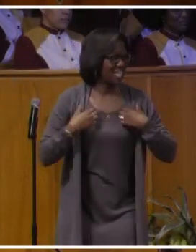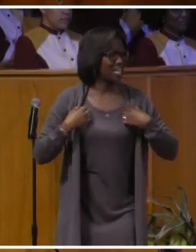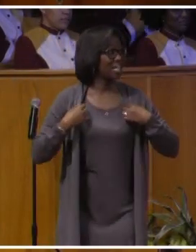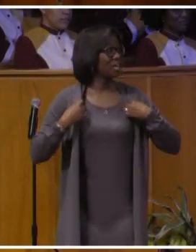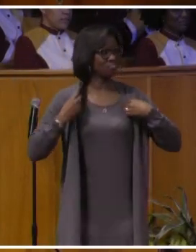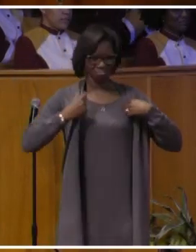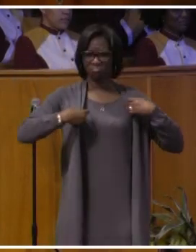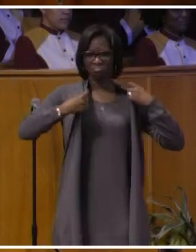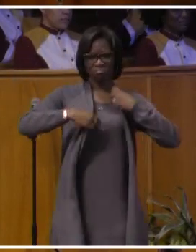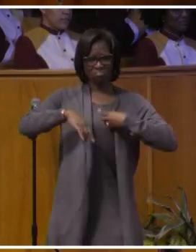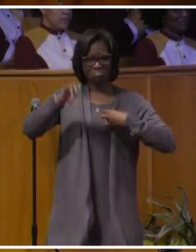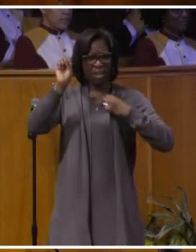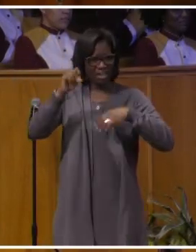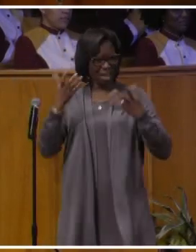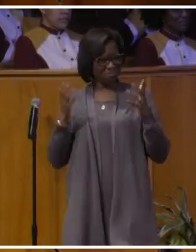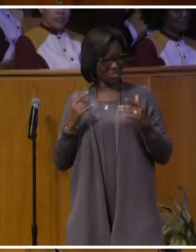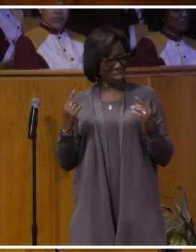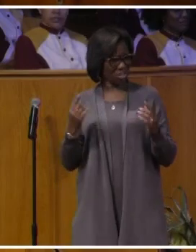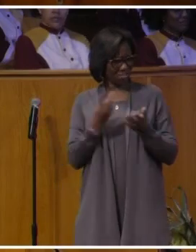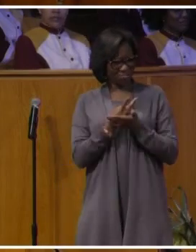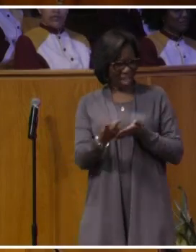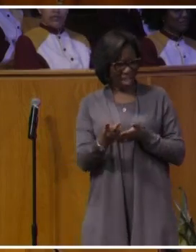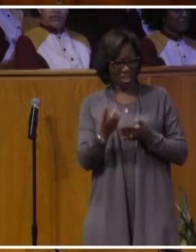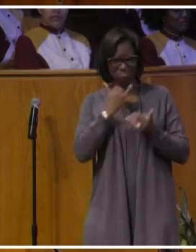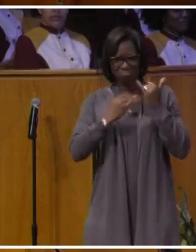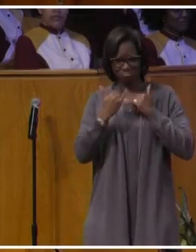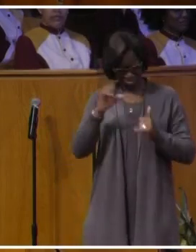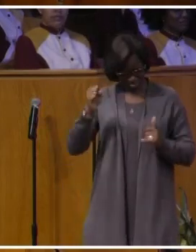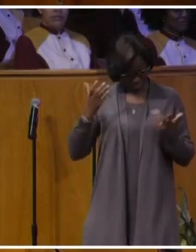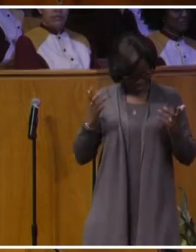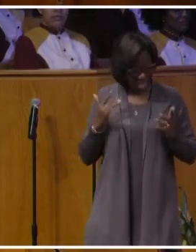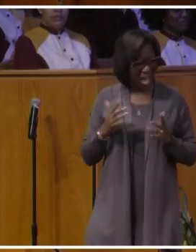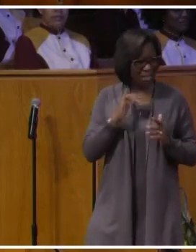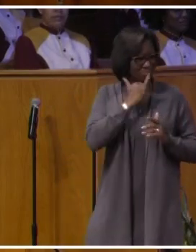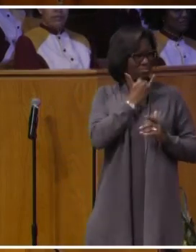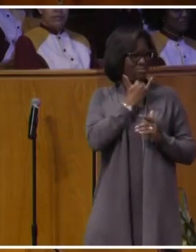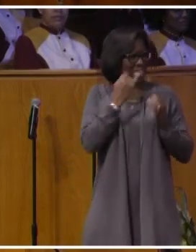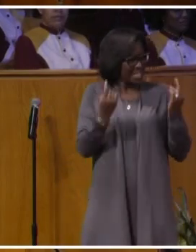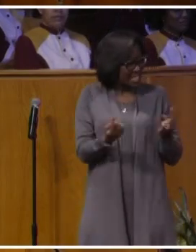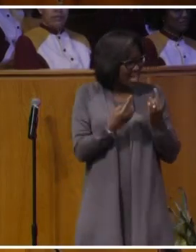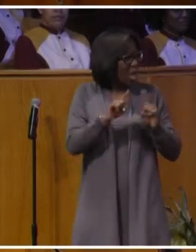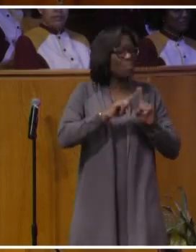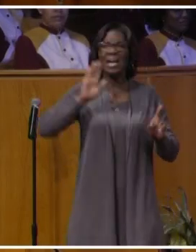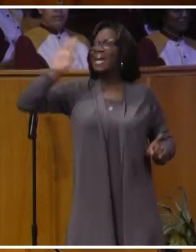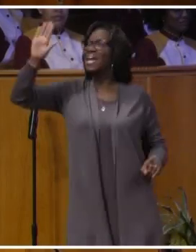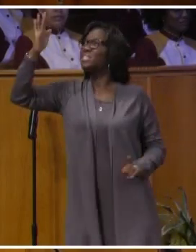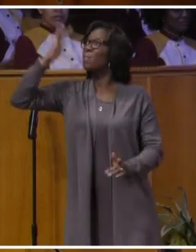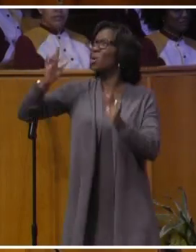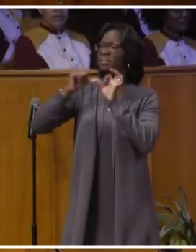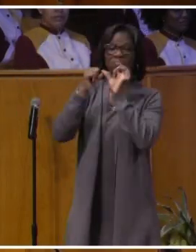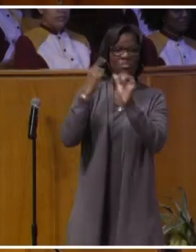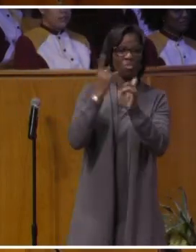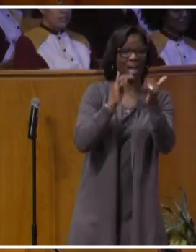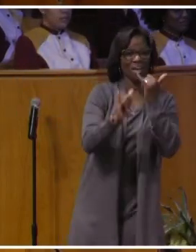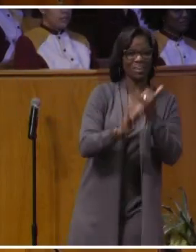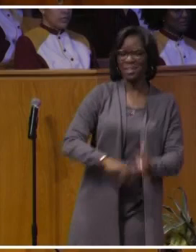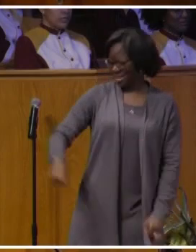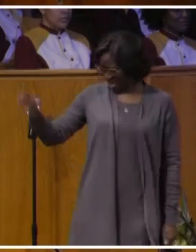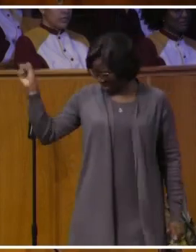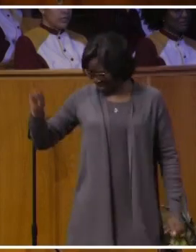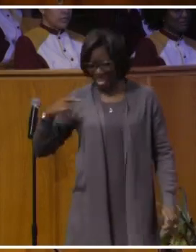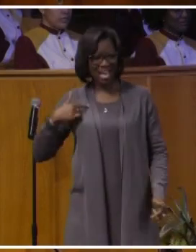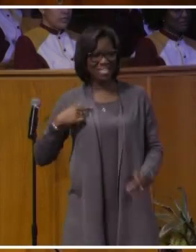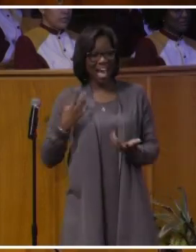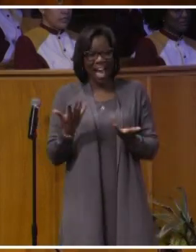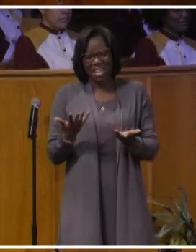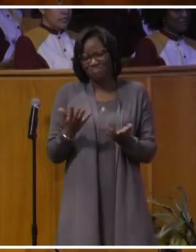I fell. His mercy endures forever. Yes, I messed up. His mercy endures forever. Yes, I dropped